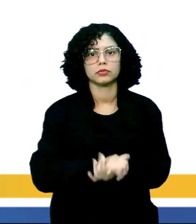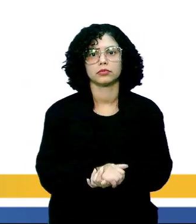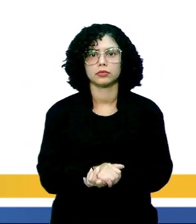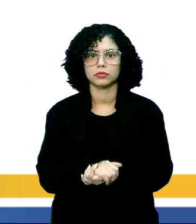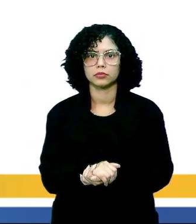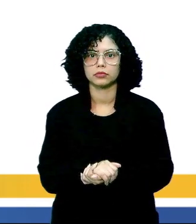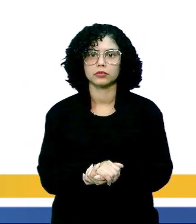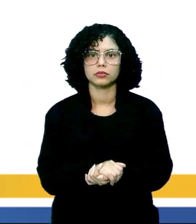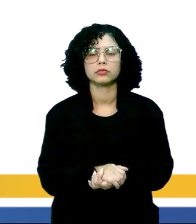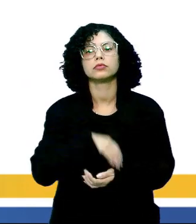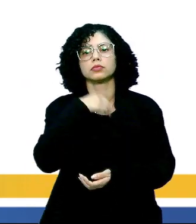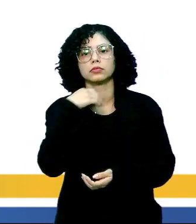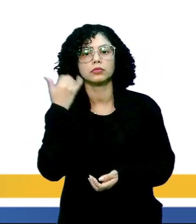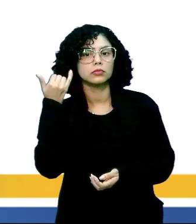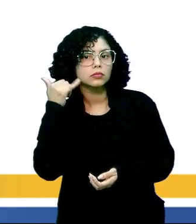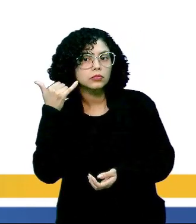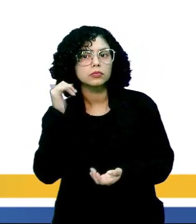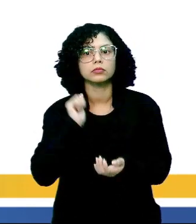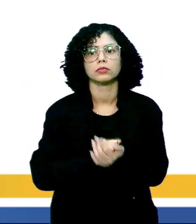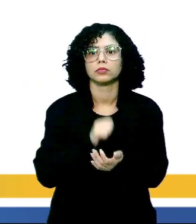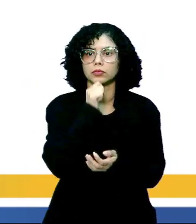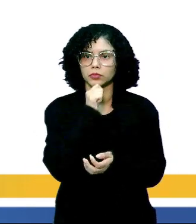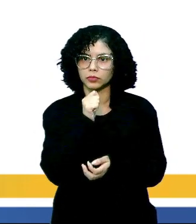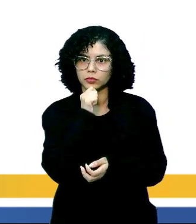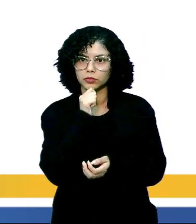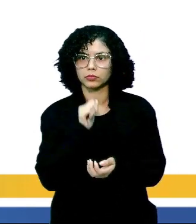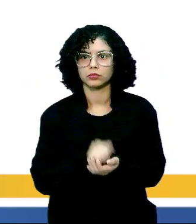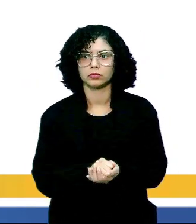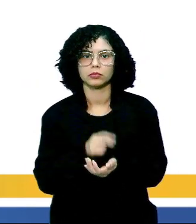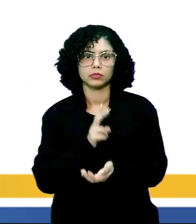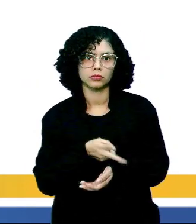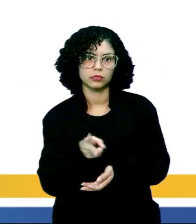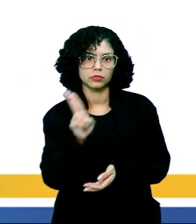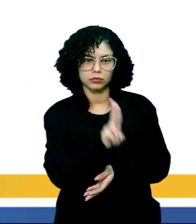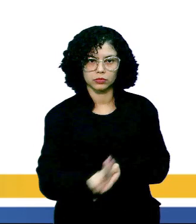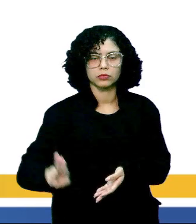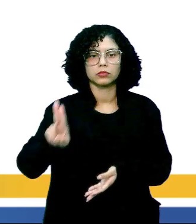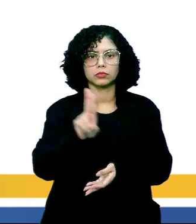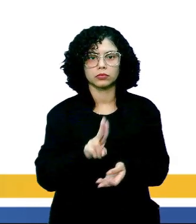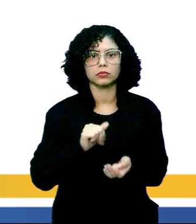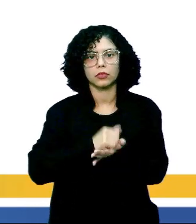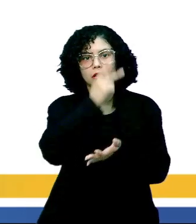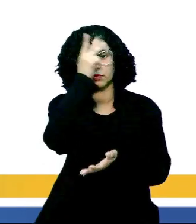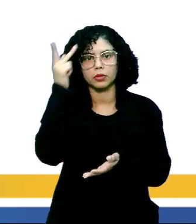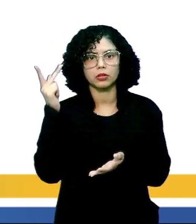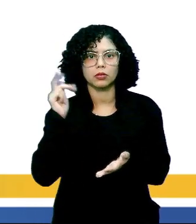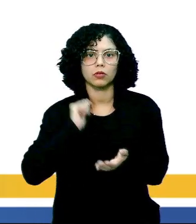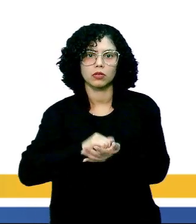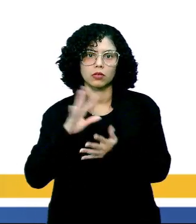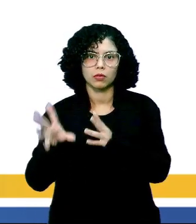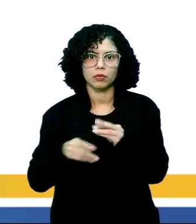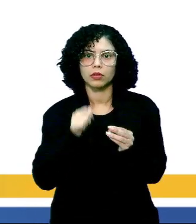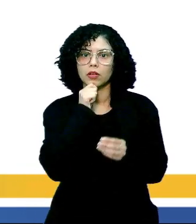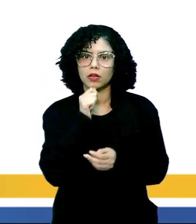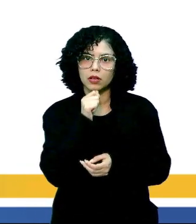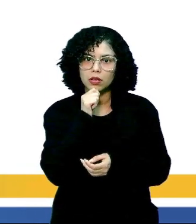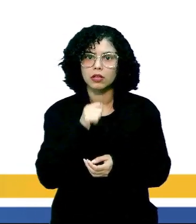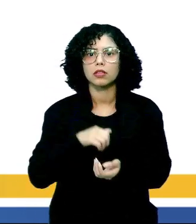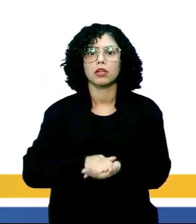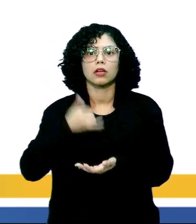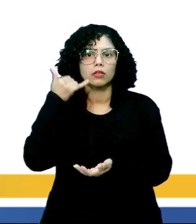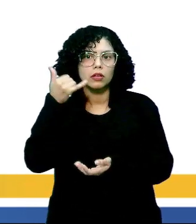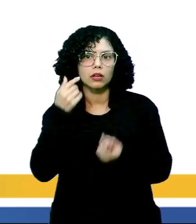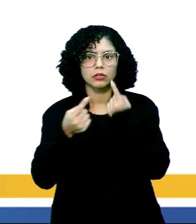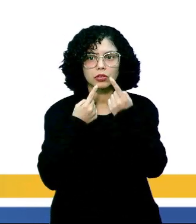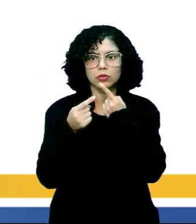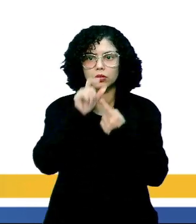many people also complain about cell phone users. People complain about other people